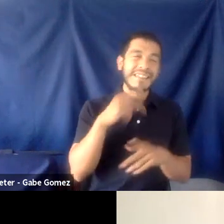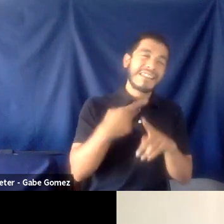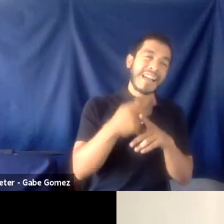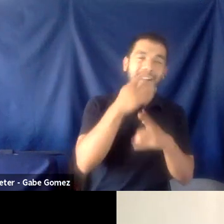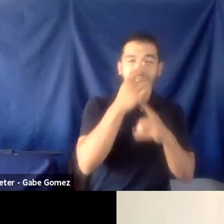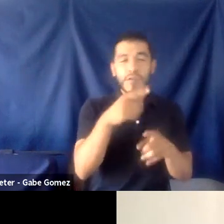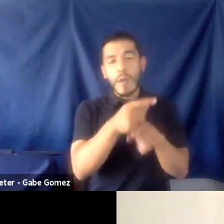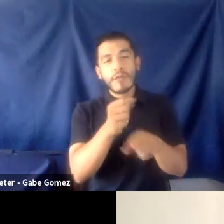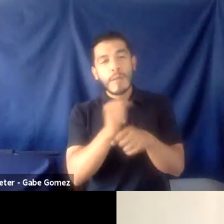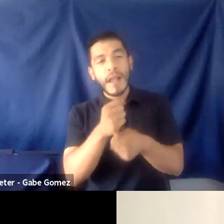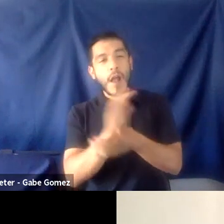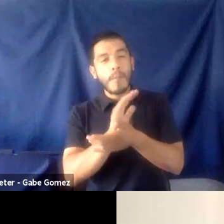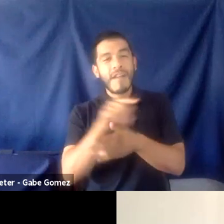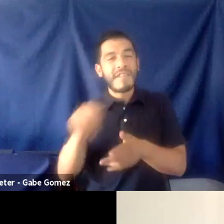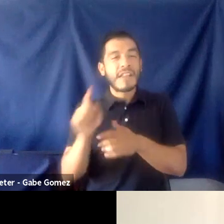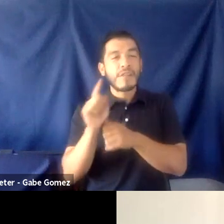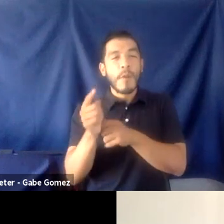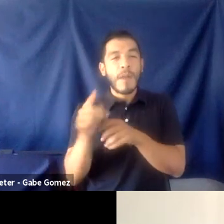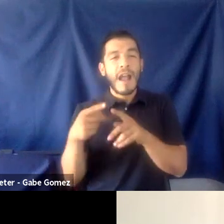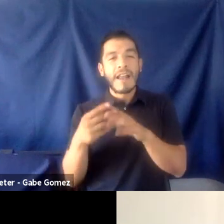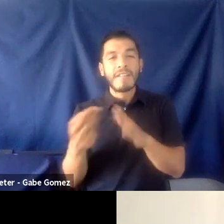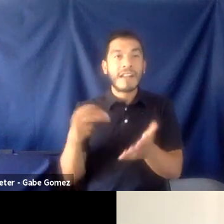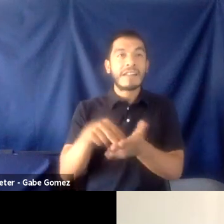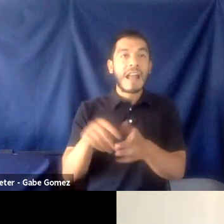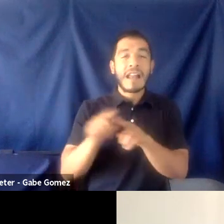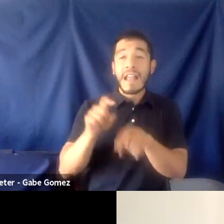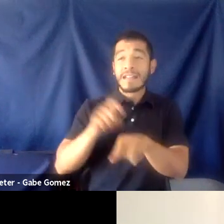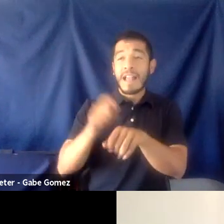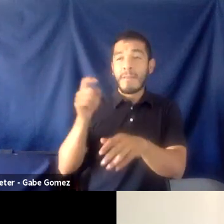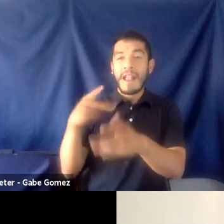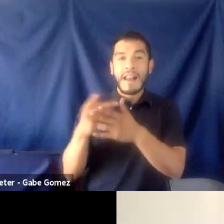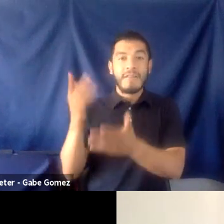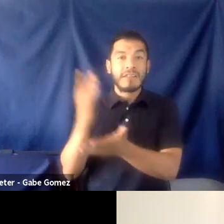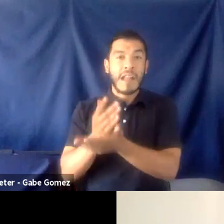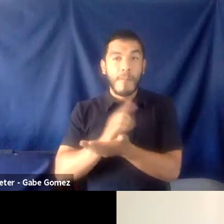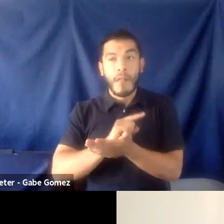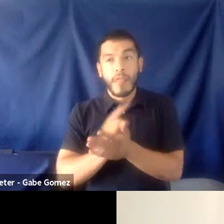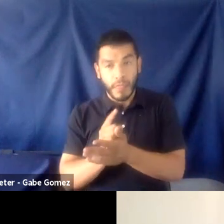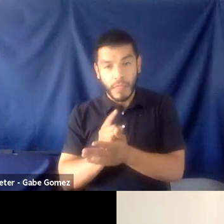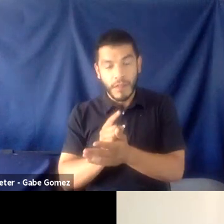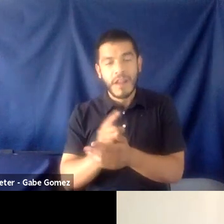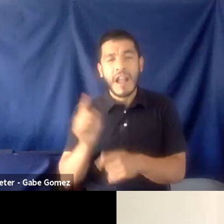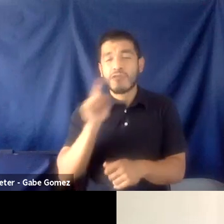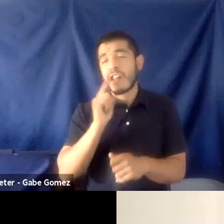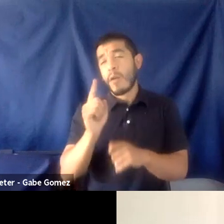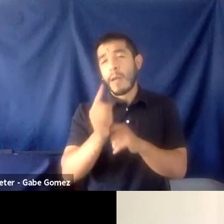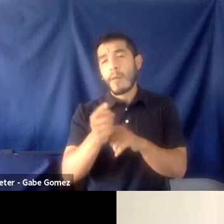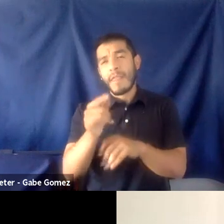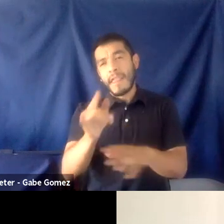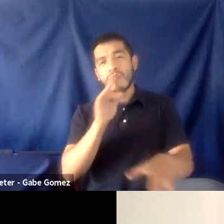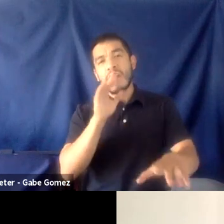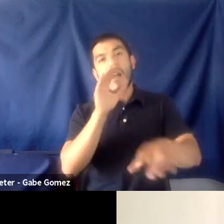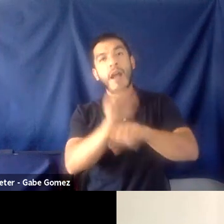moments sort of stand in as like, time kind of stops, but obviously it's just one moment that you capture in an